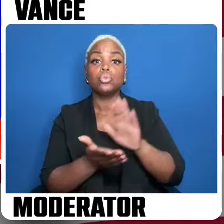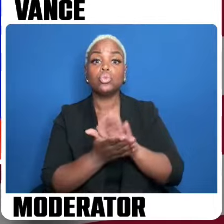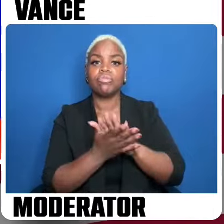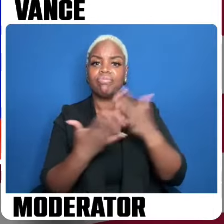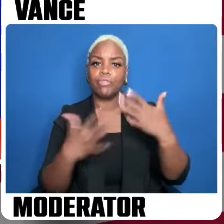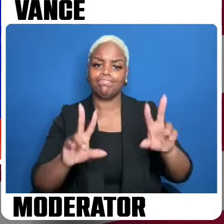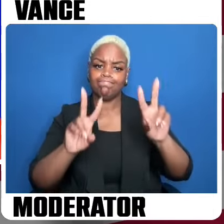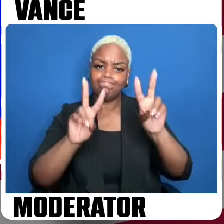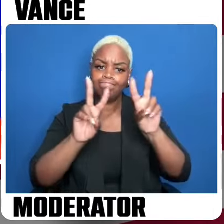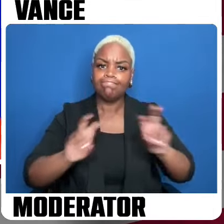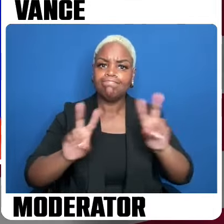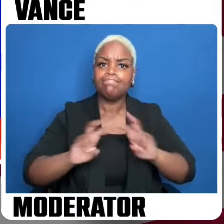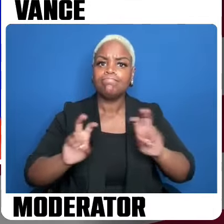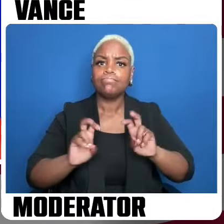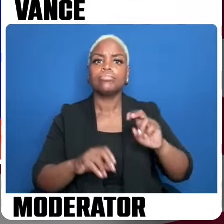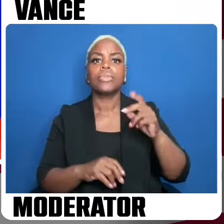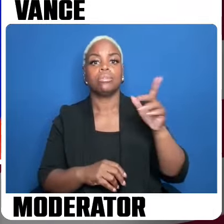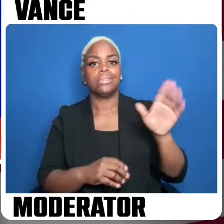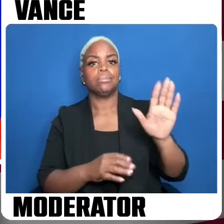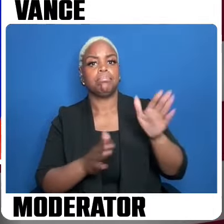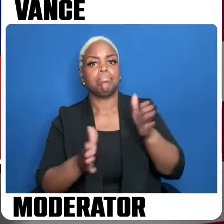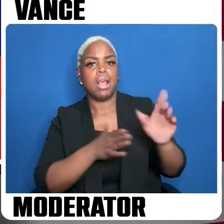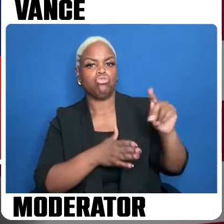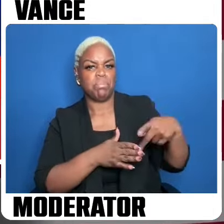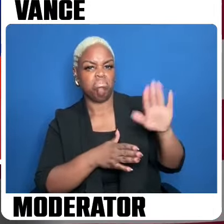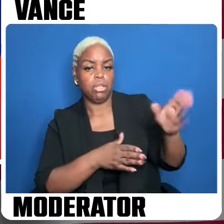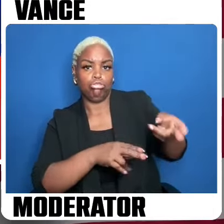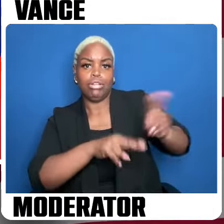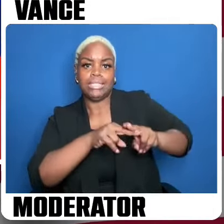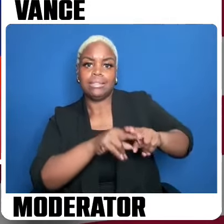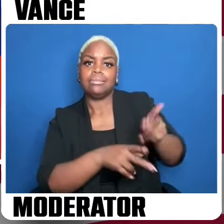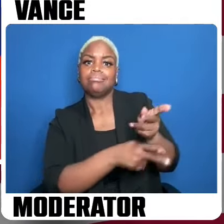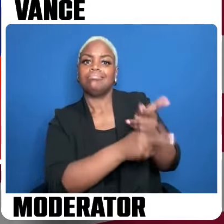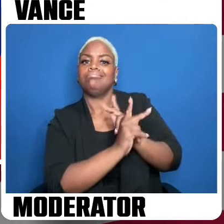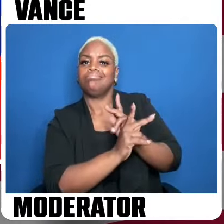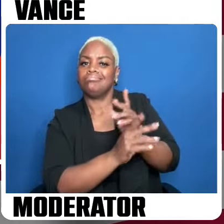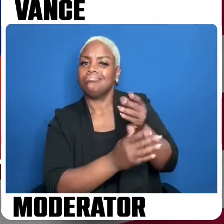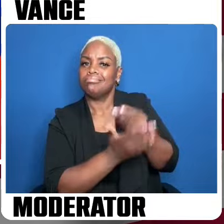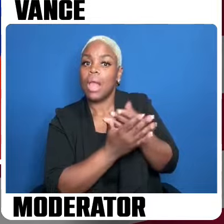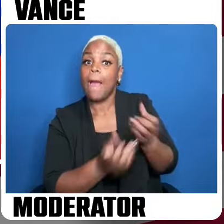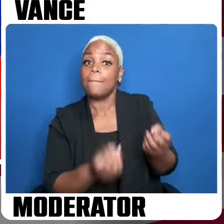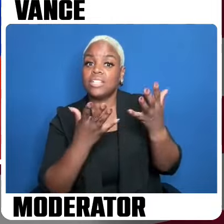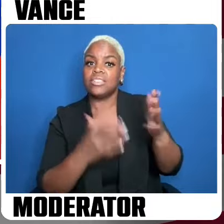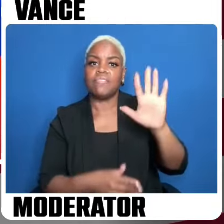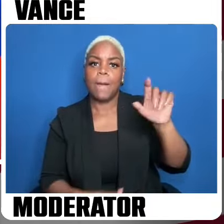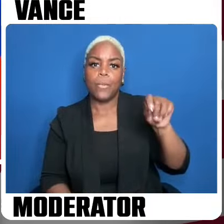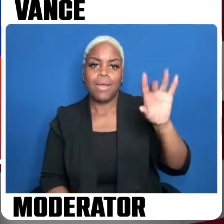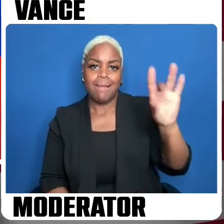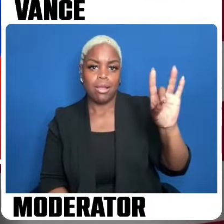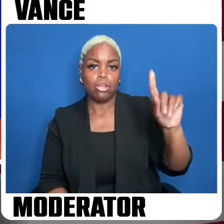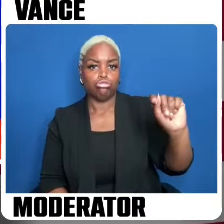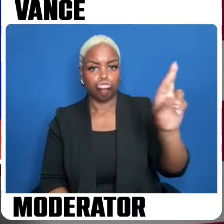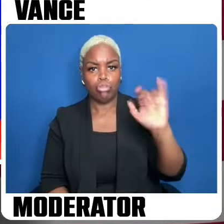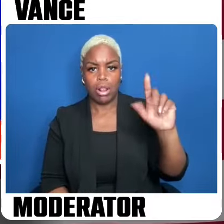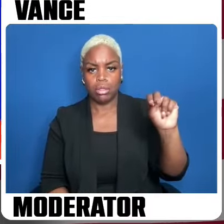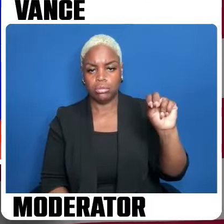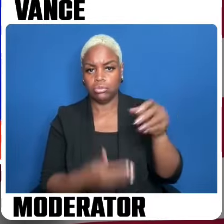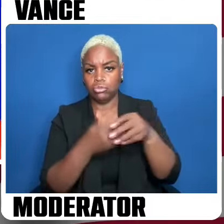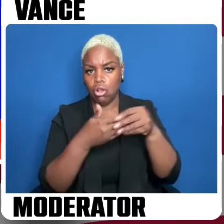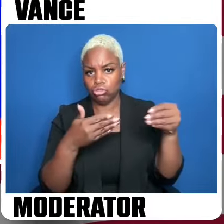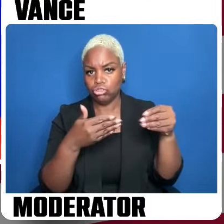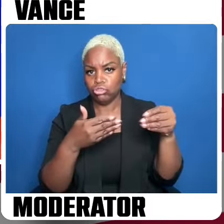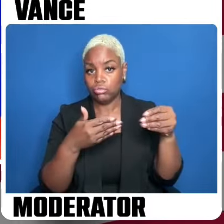nation's deficit by $5.8 trillion. My question is the same for you. How do you pay for all that without ballooning the